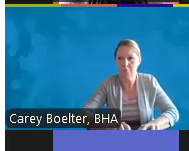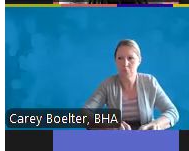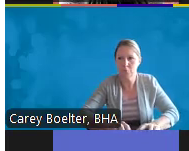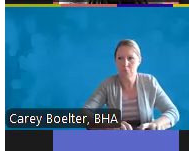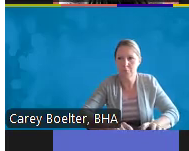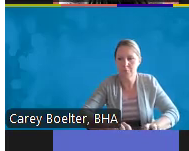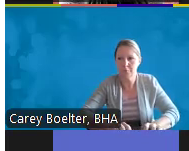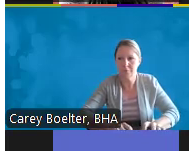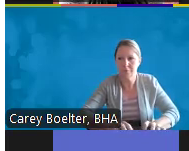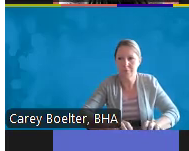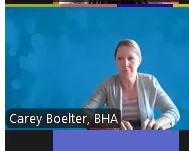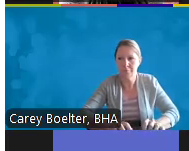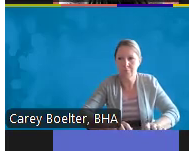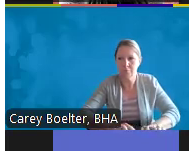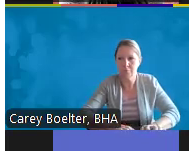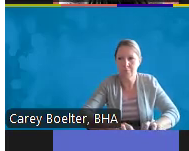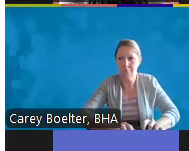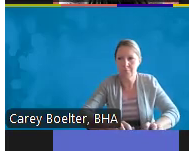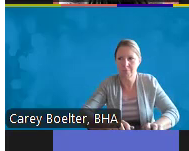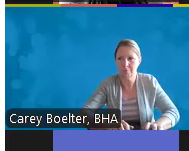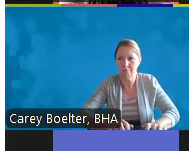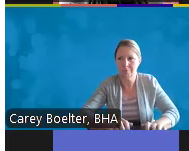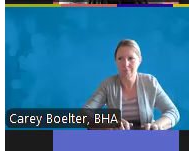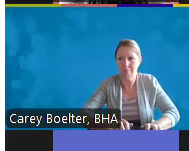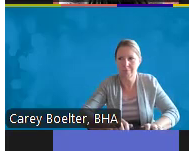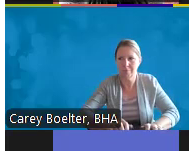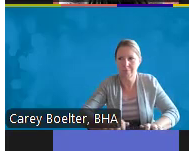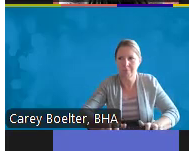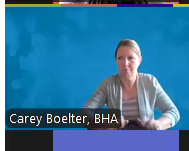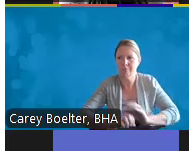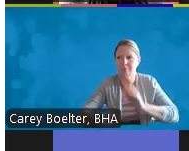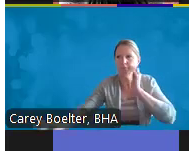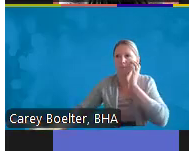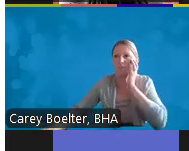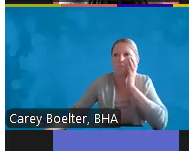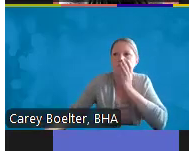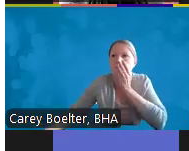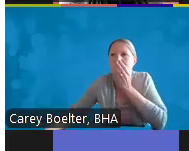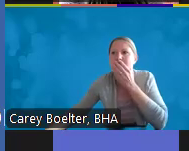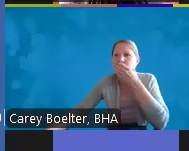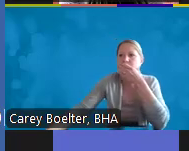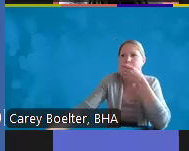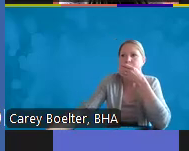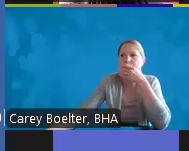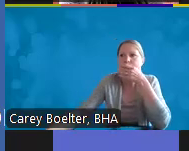on the operations of 988 in those meetings. So please look to attend those in the future. Next slide, please.